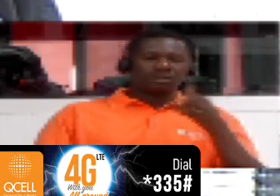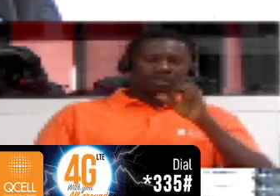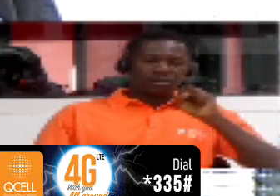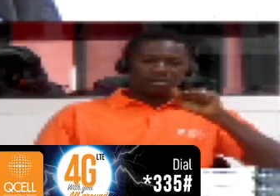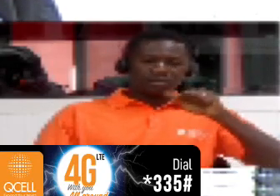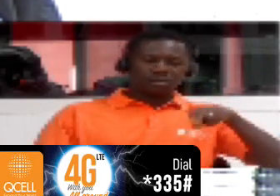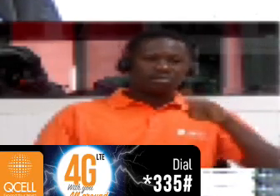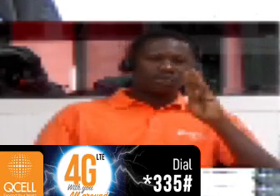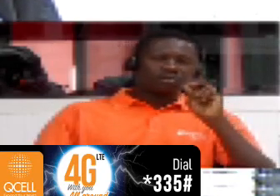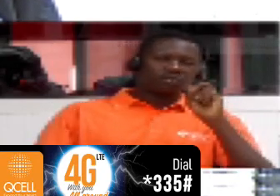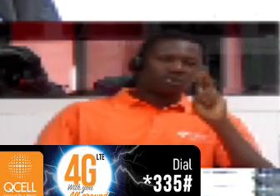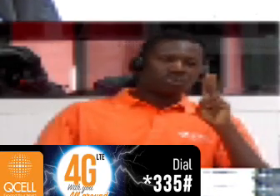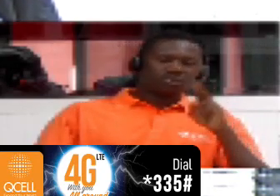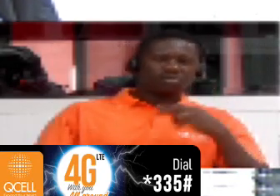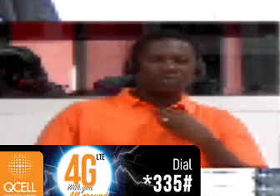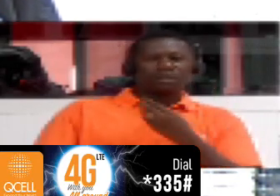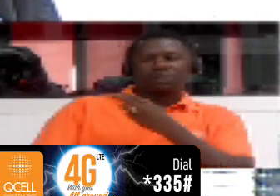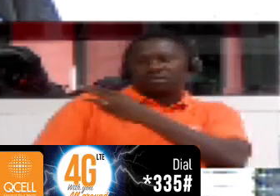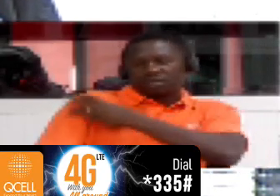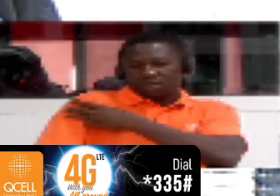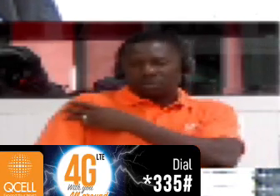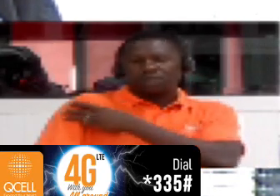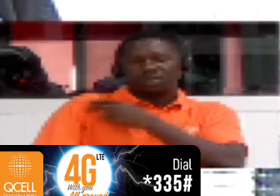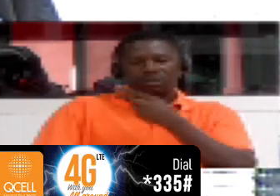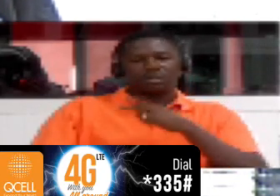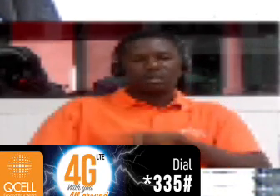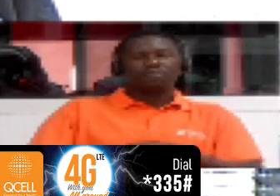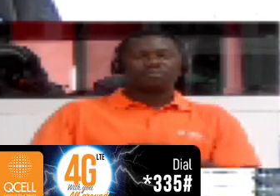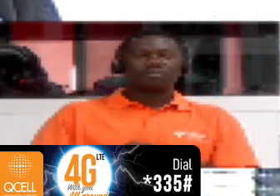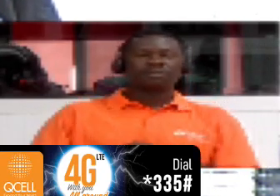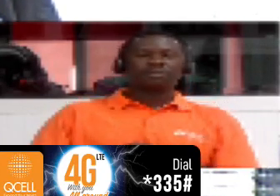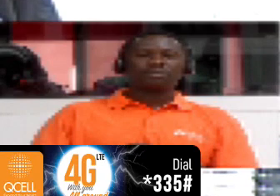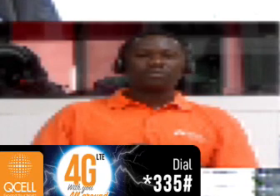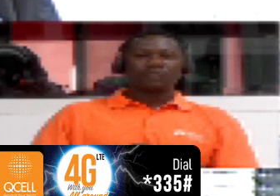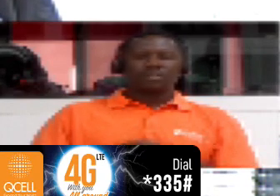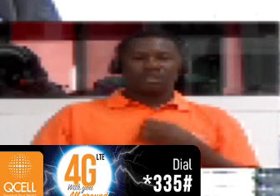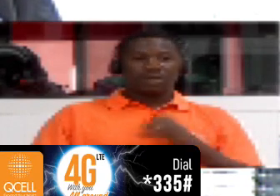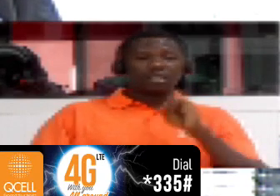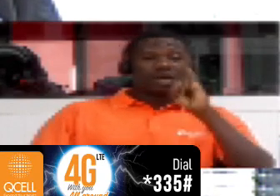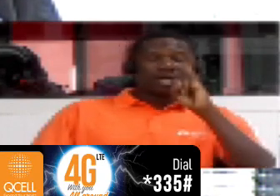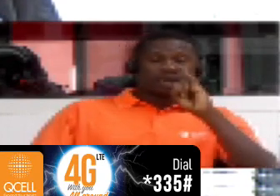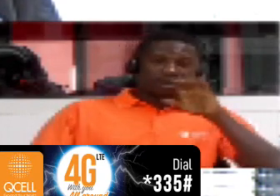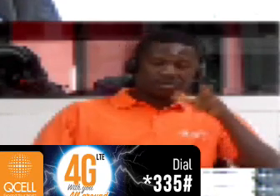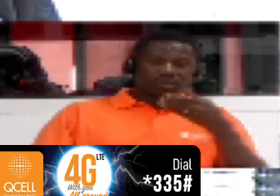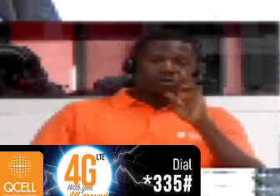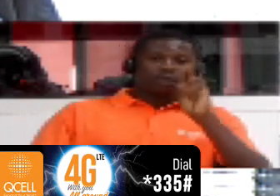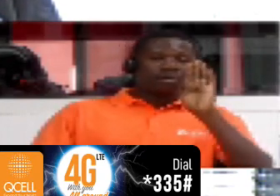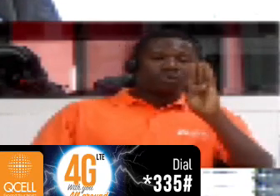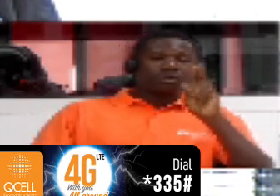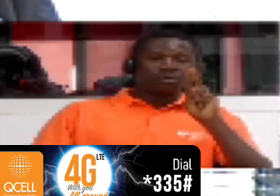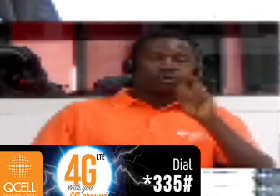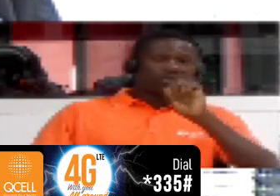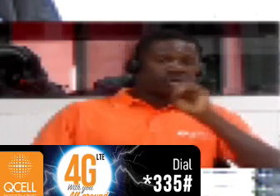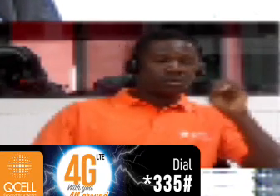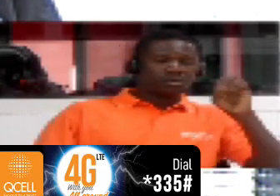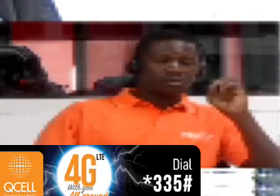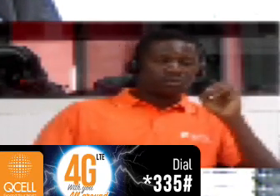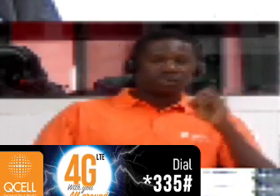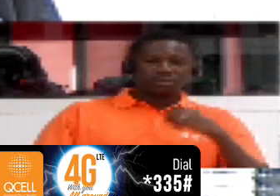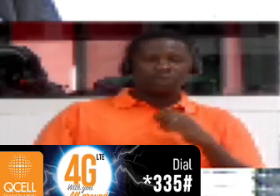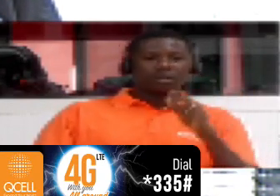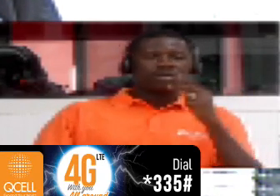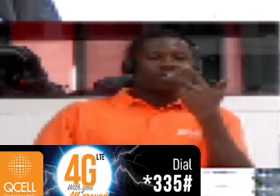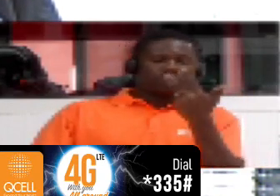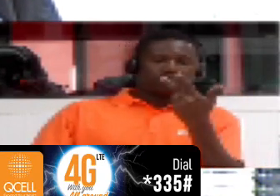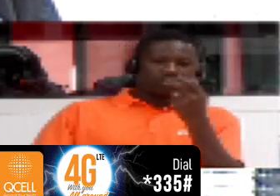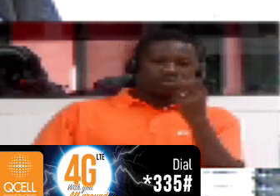staff sergeant all the time. Lamin Sambu was a staff sergeant at the time. And I Buso? So mun 002 le ti wotaimo. So was